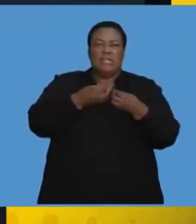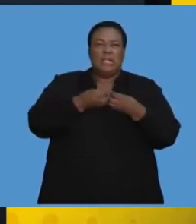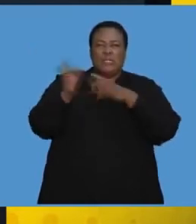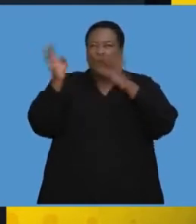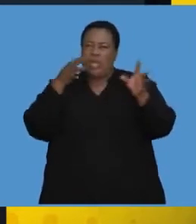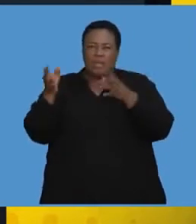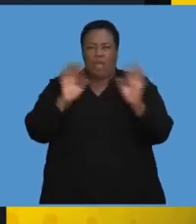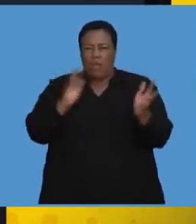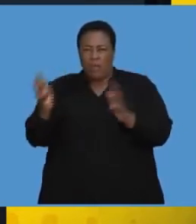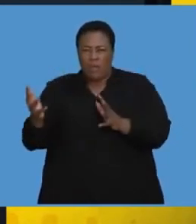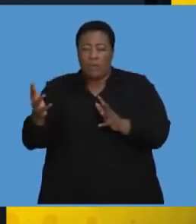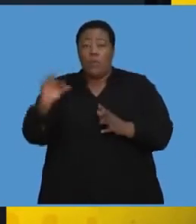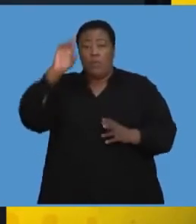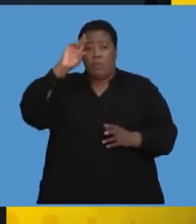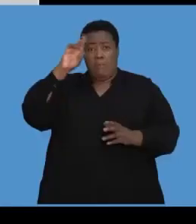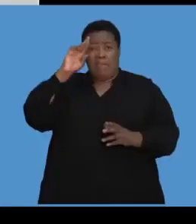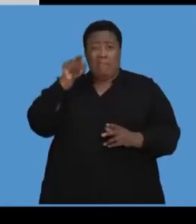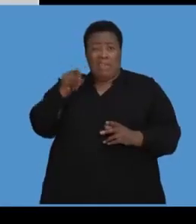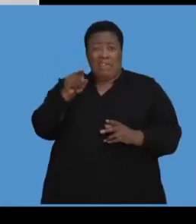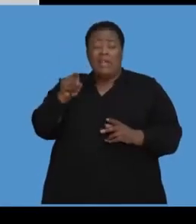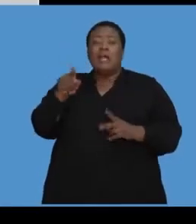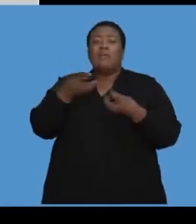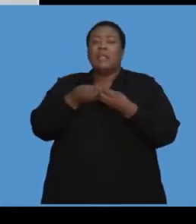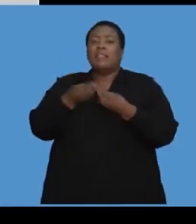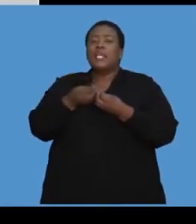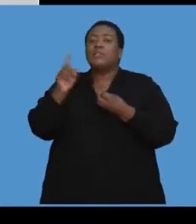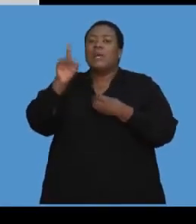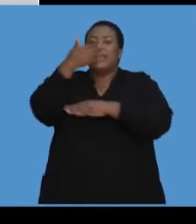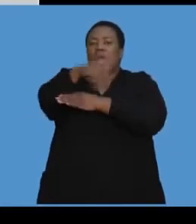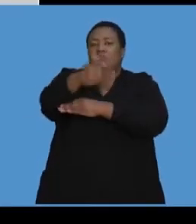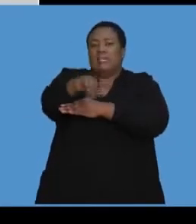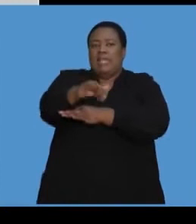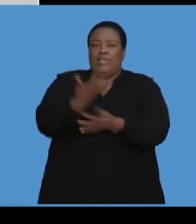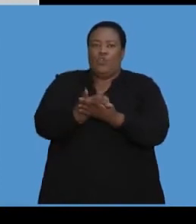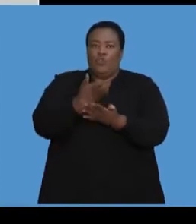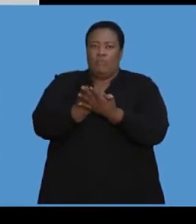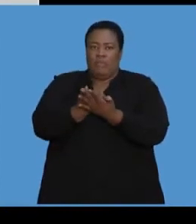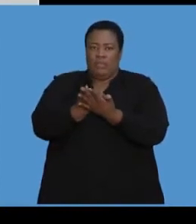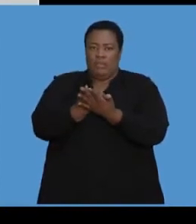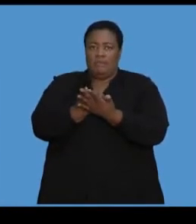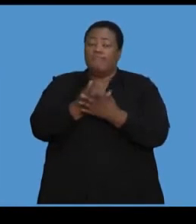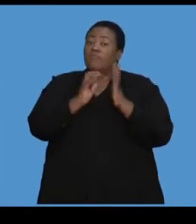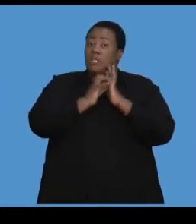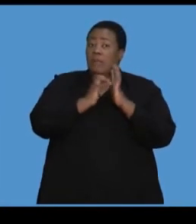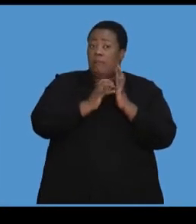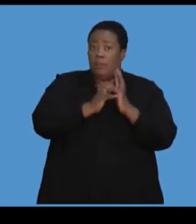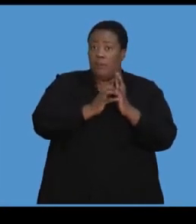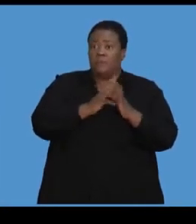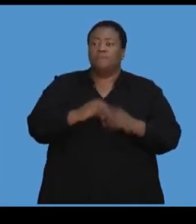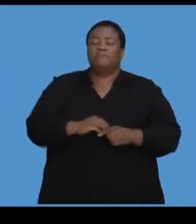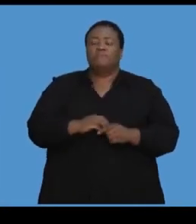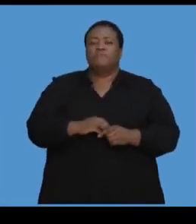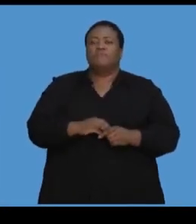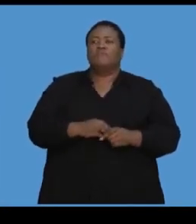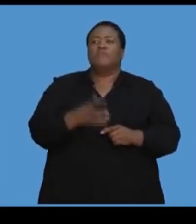patterns, etc., etc. Remember, exogenous factors, these are things outside the economy. So let's look for an example. Right, we